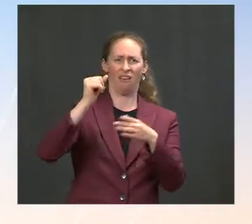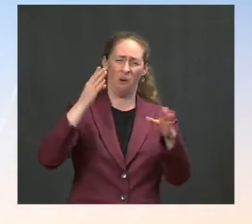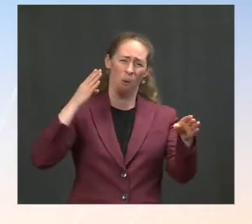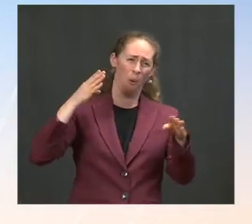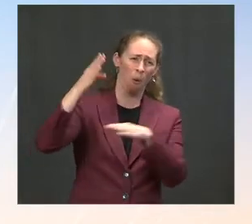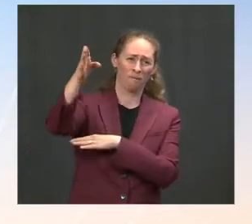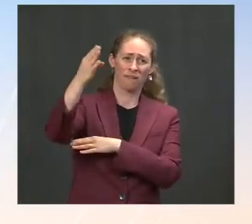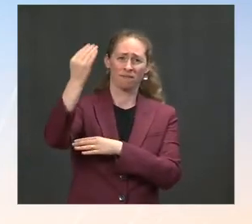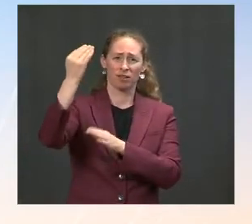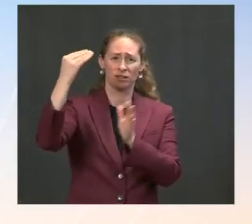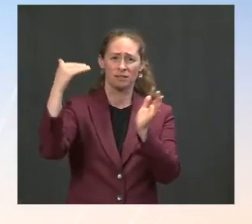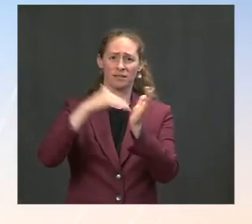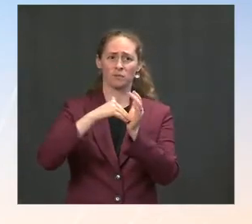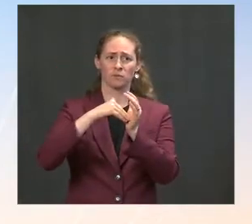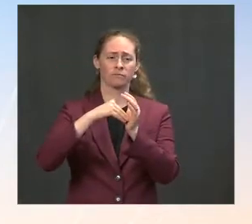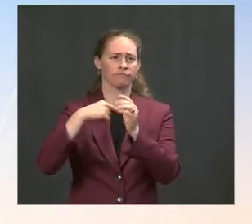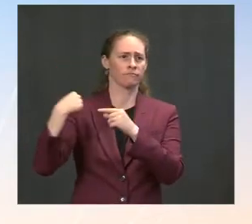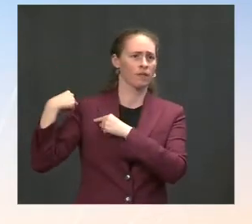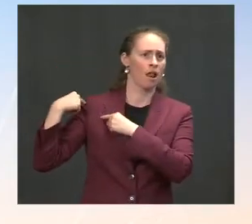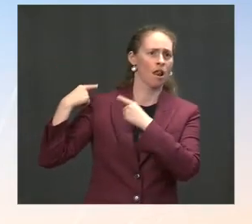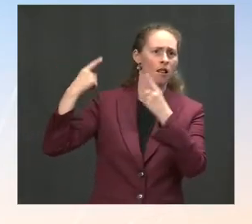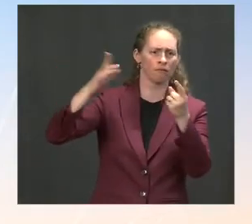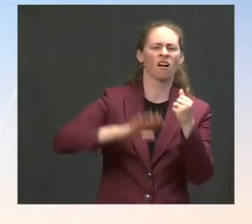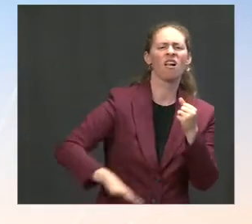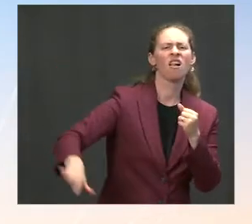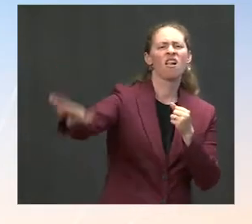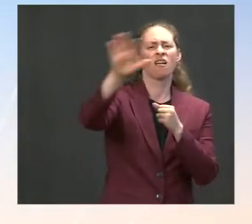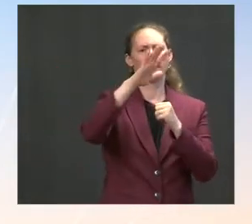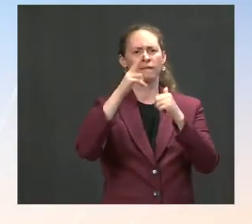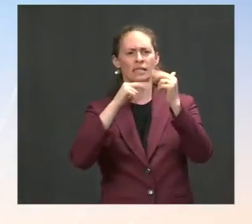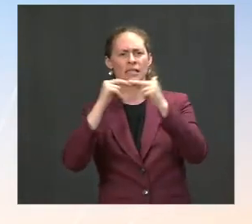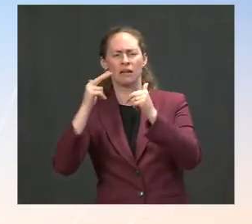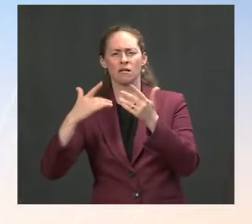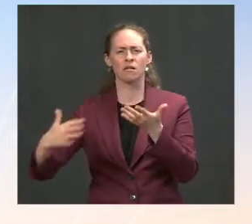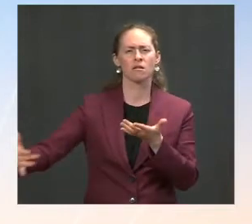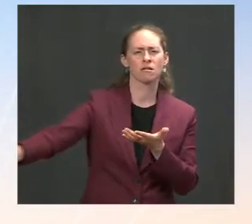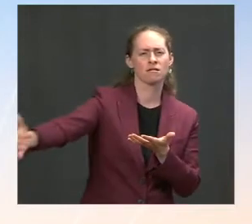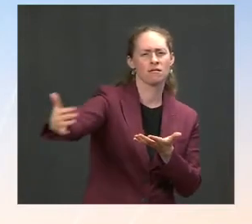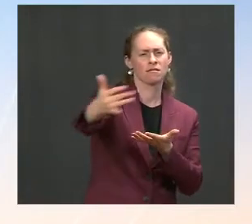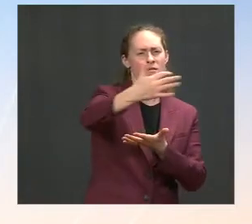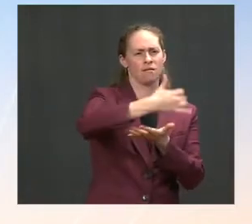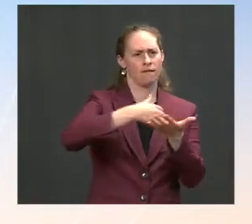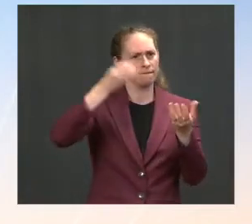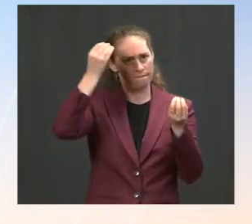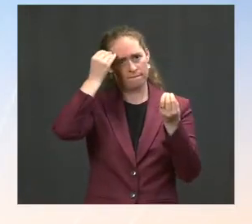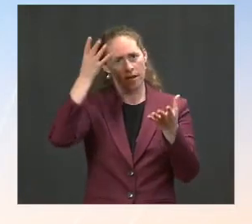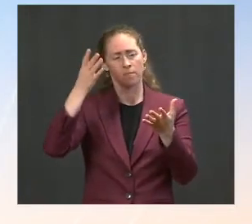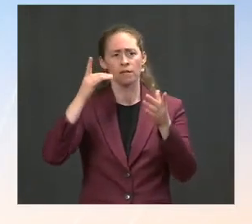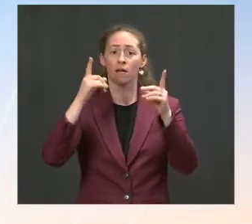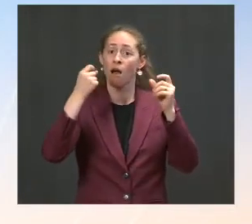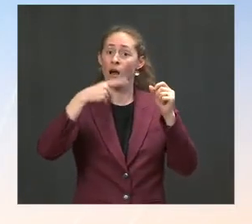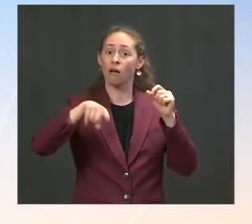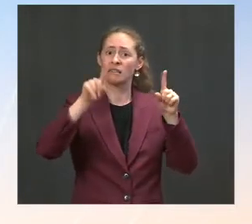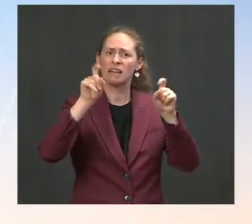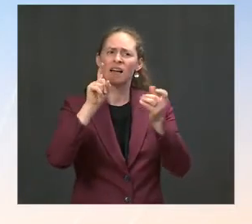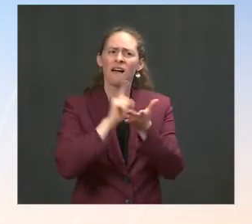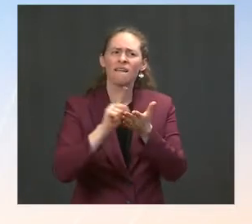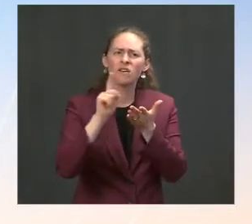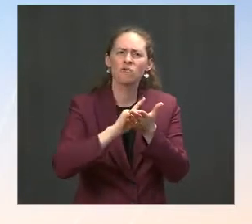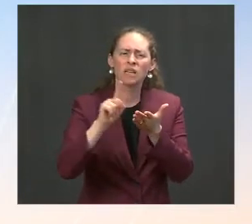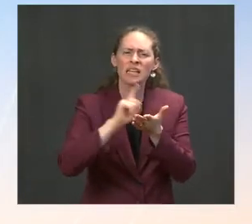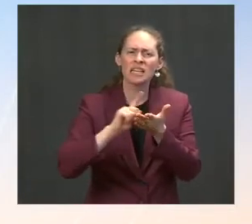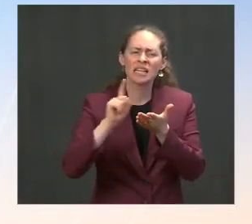monitor vaccinated healthcare workers who get tested with PCR tests every single week. And CDC also collects what they call